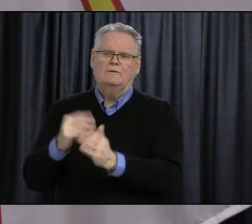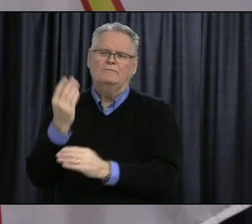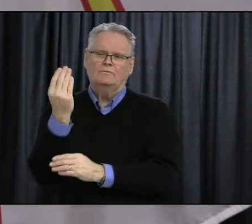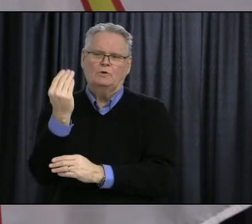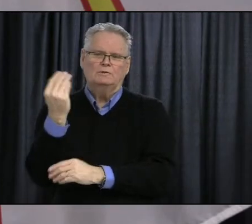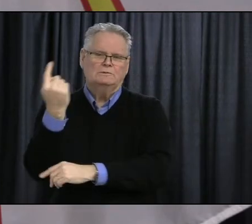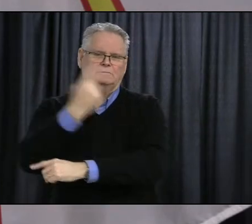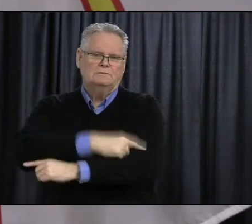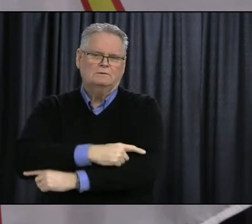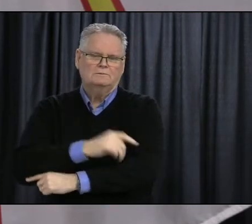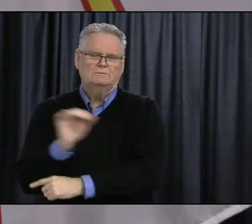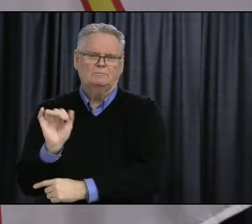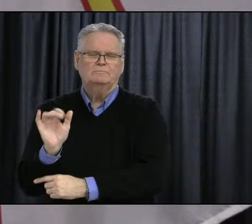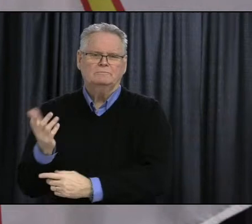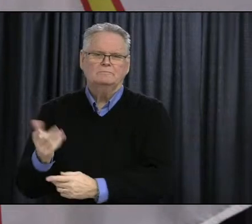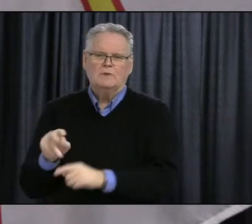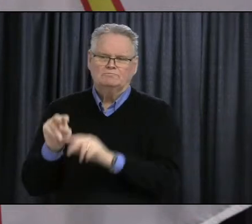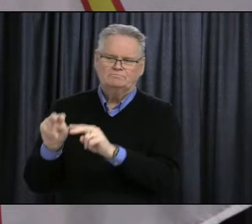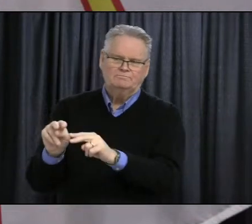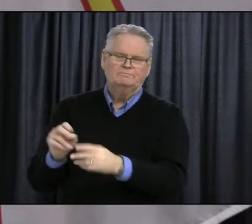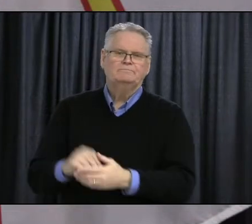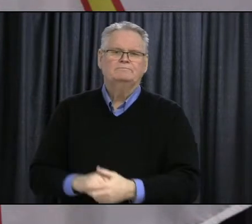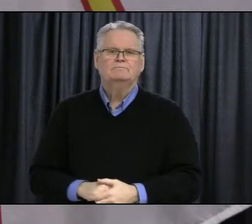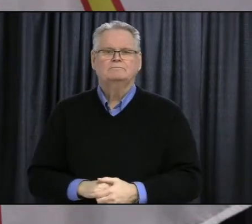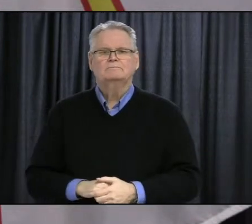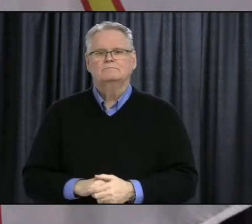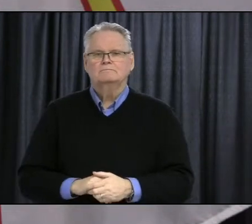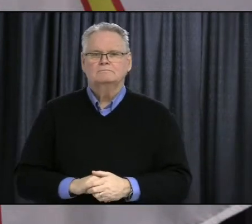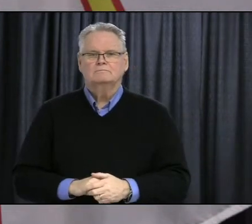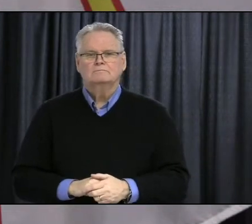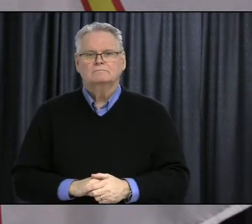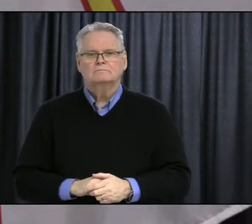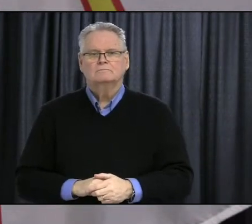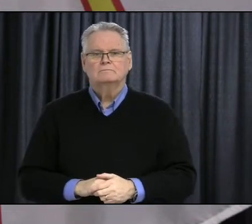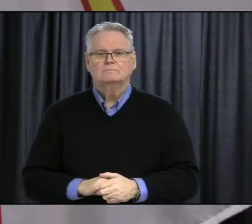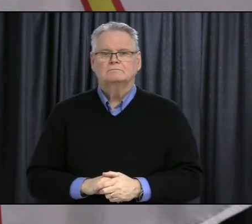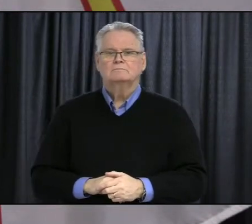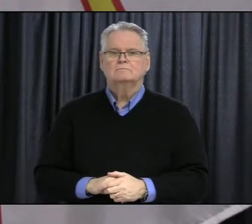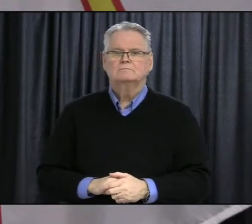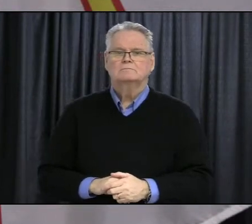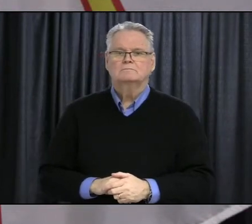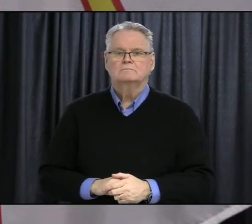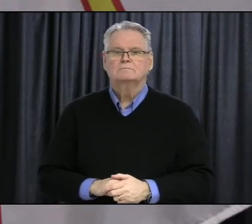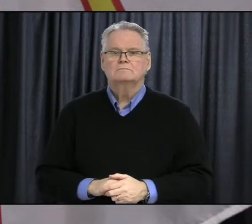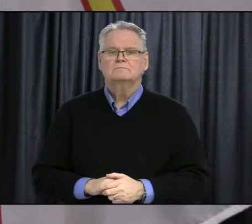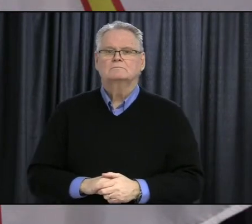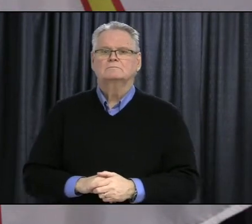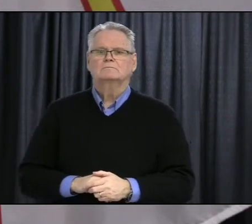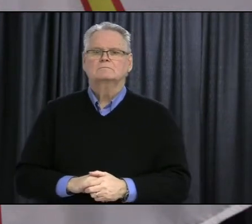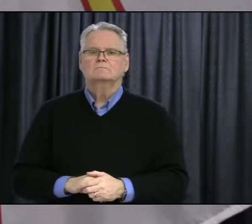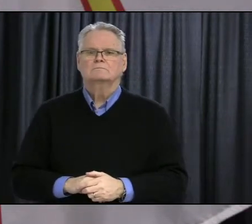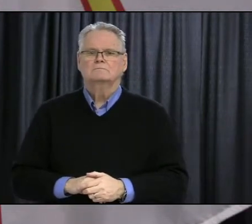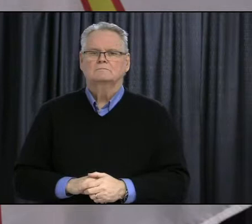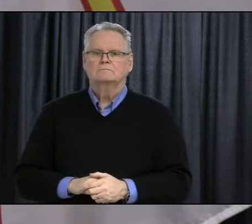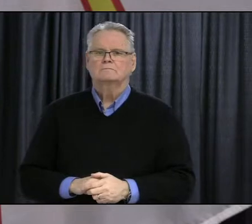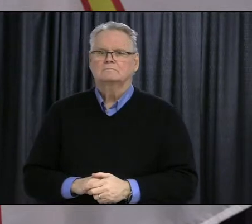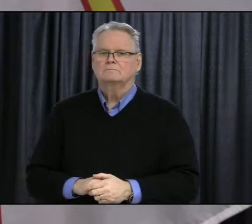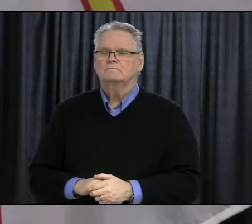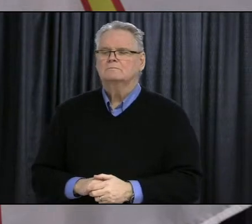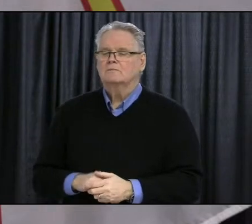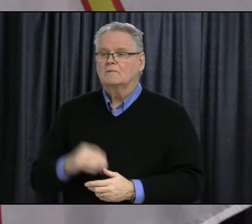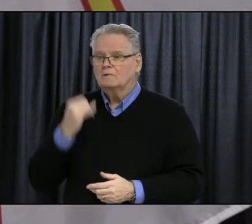then that isolation isn't generally as long as the 14 days. But so on the whole, over the course